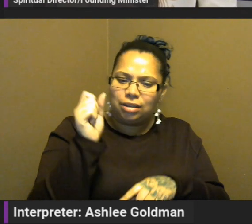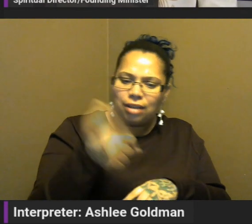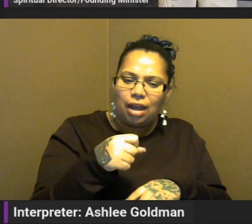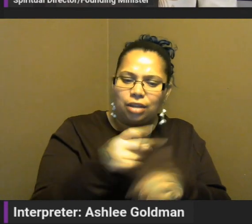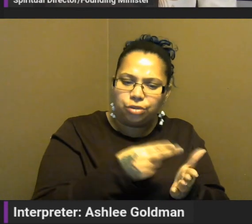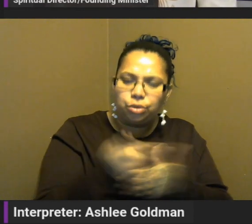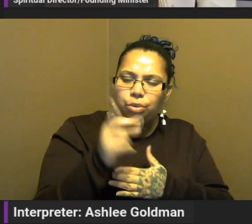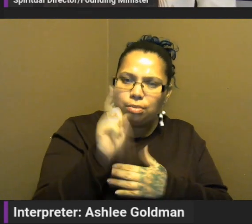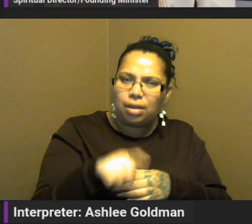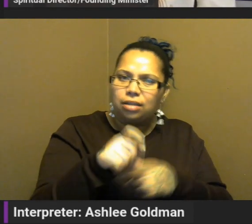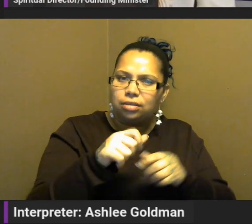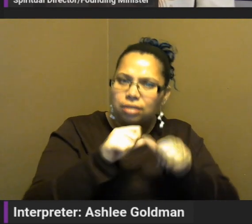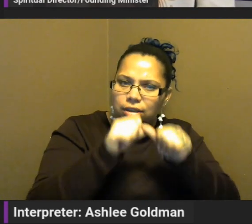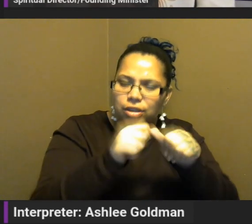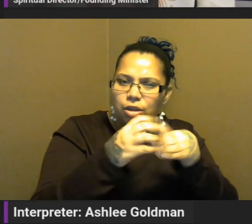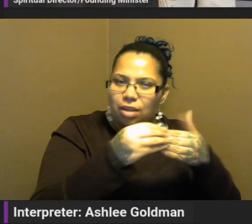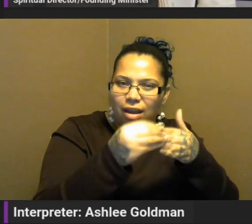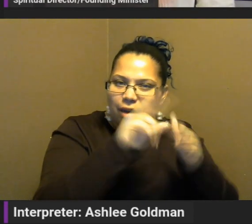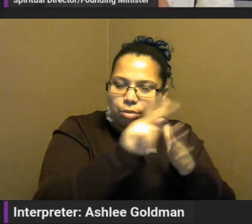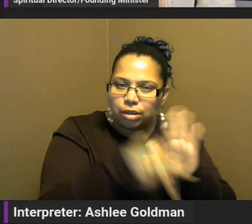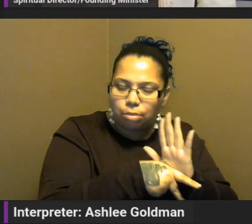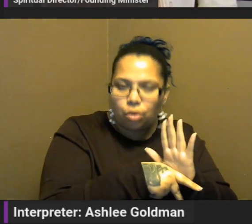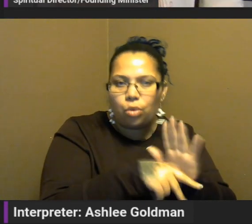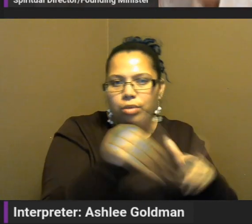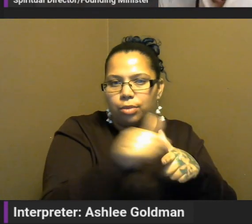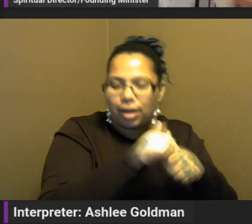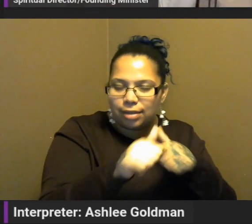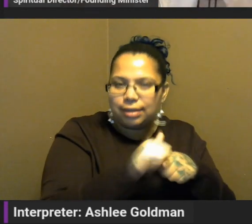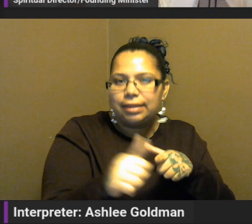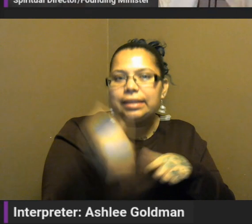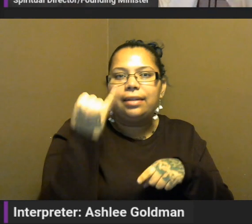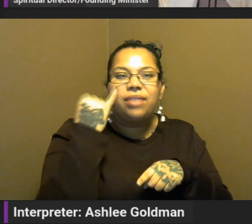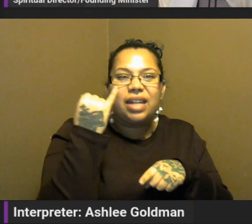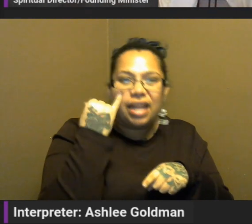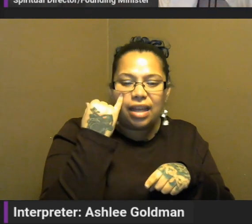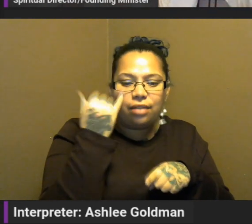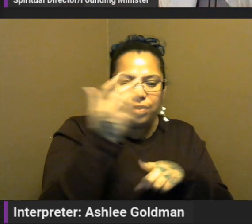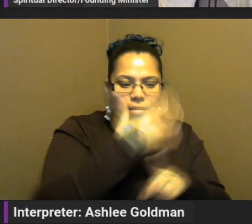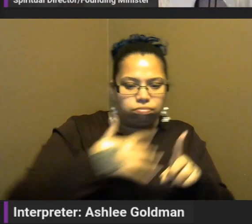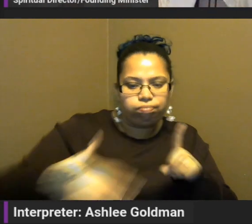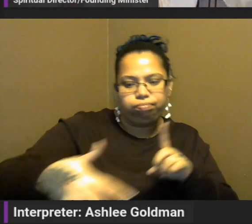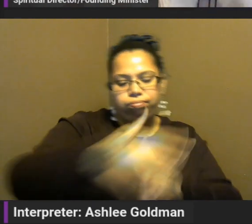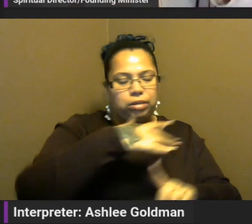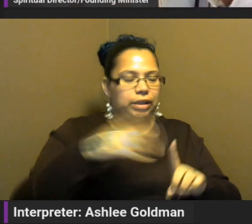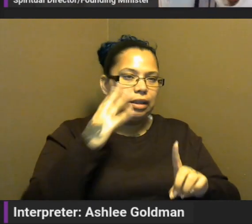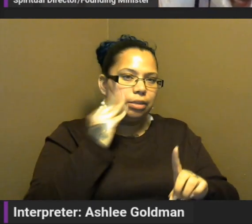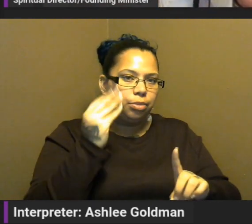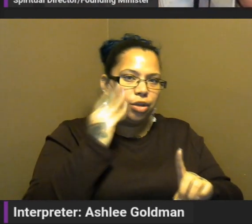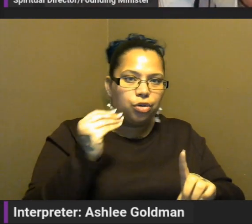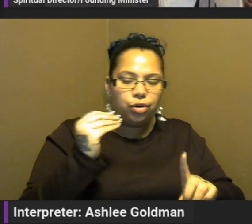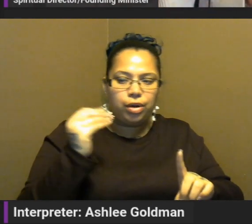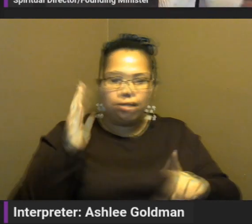guiding principles and practices, even in the surrounding experiences that express the